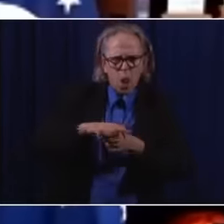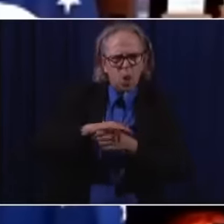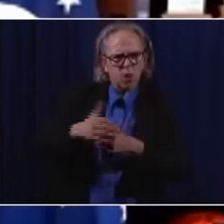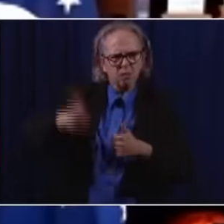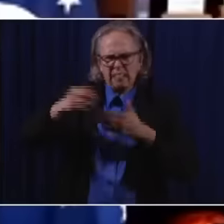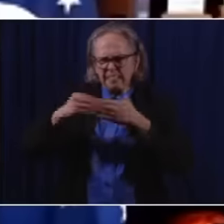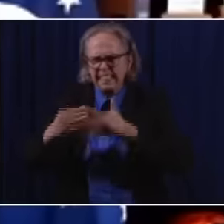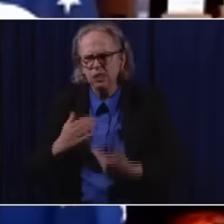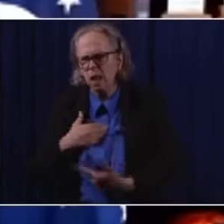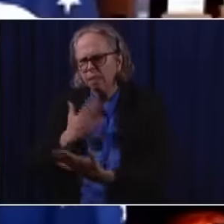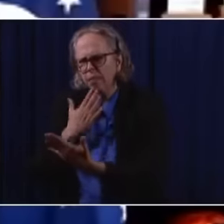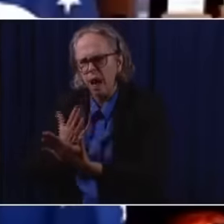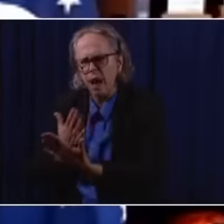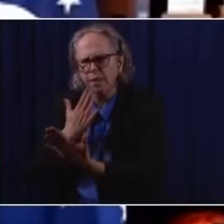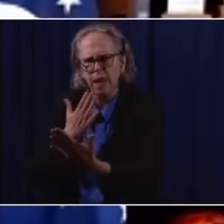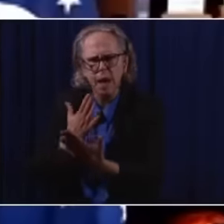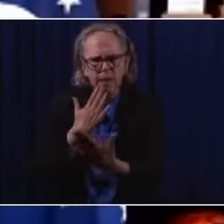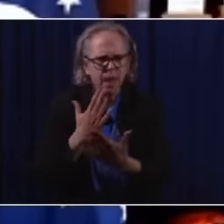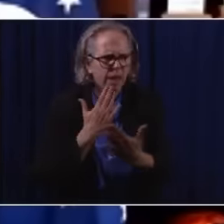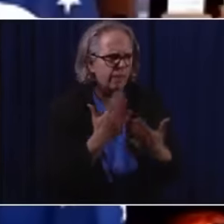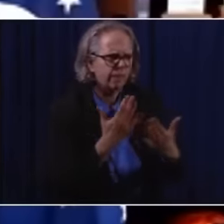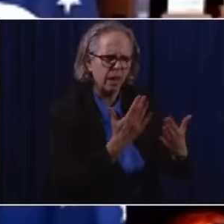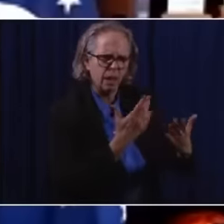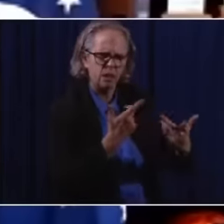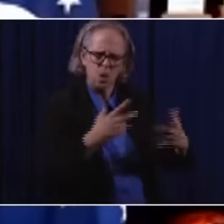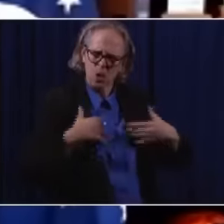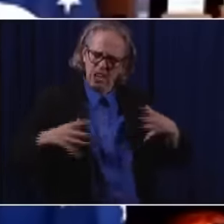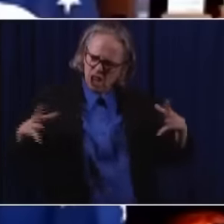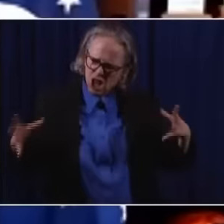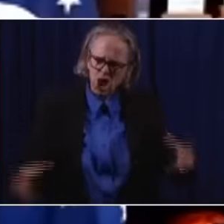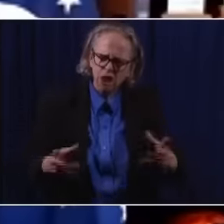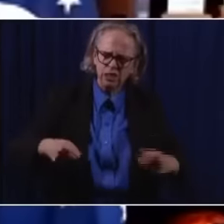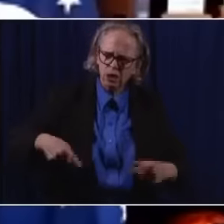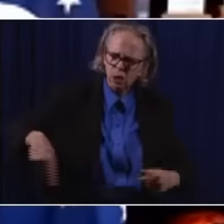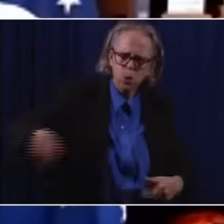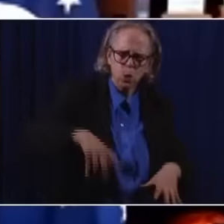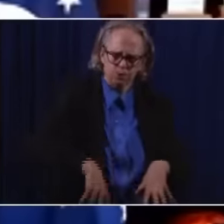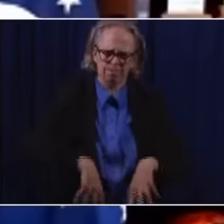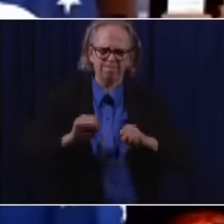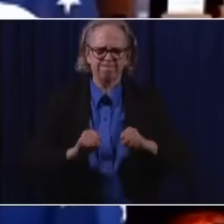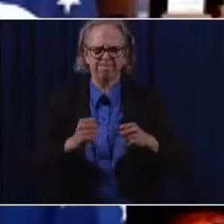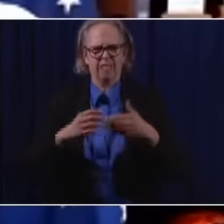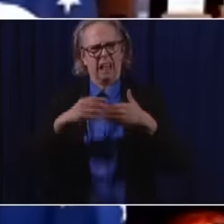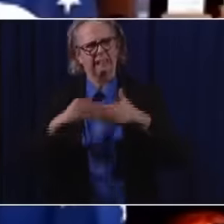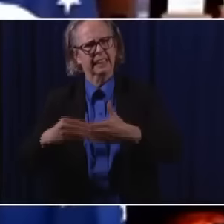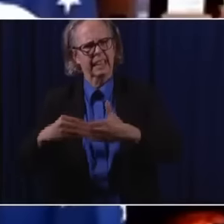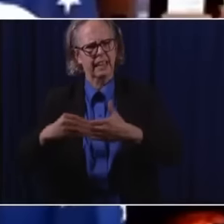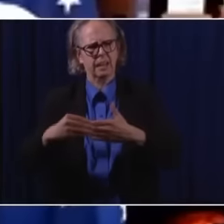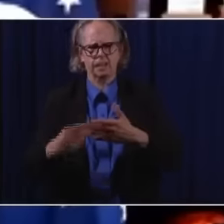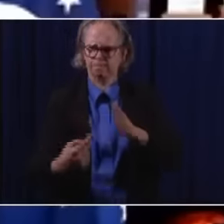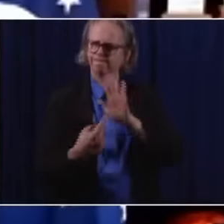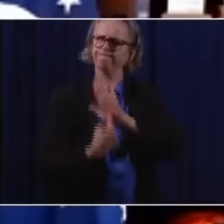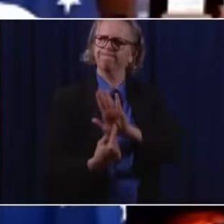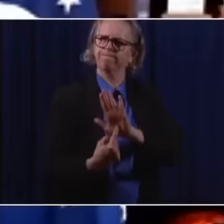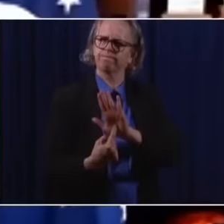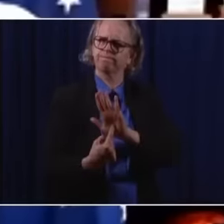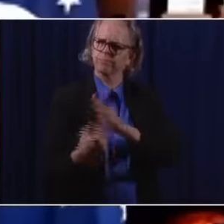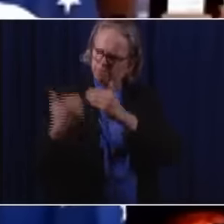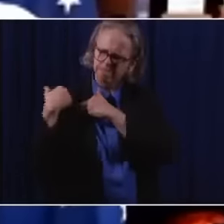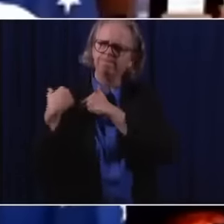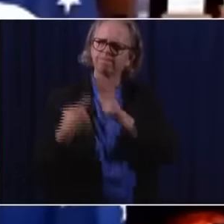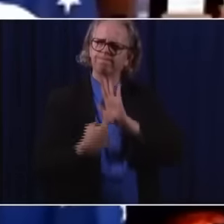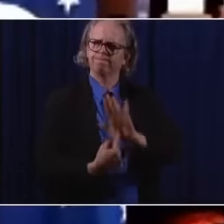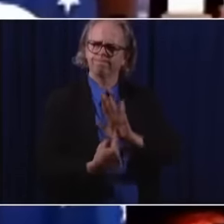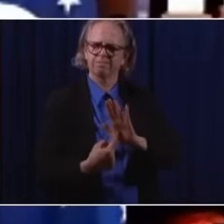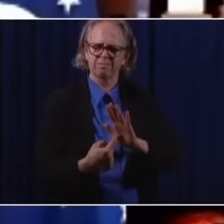to take these leadership roles. It's not just coming from the governor and from me. It's everybody has the ability to be a leader